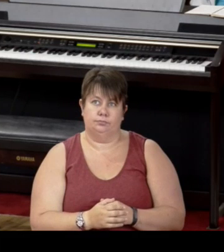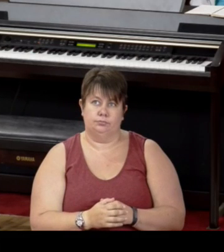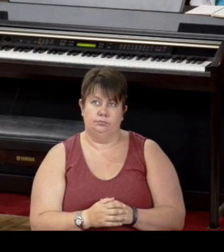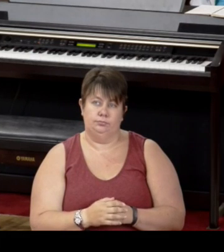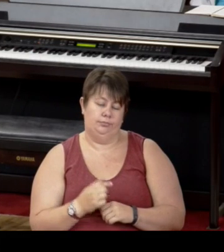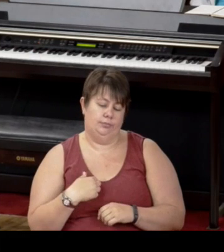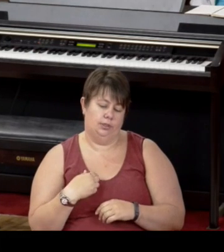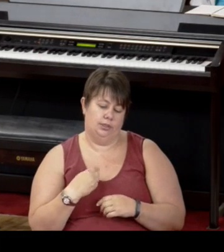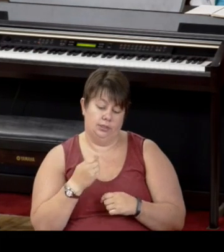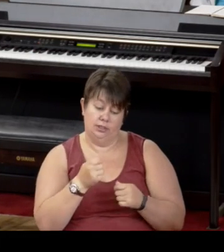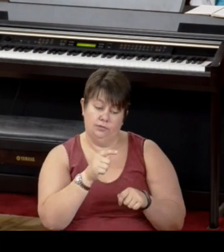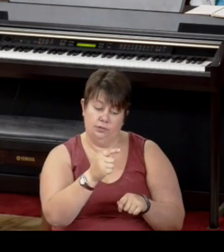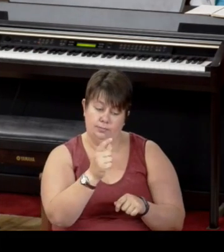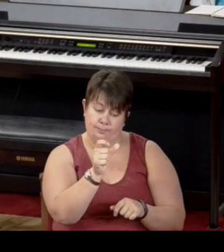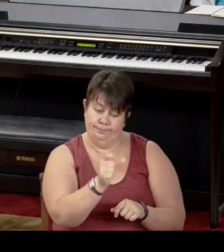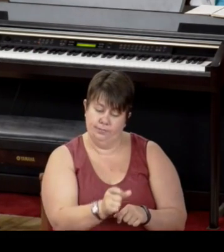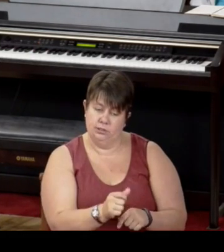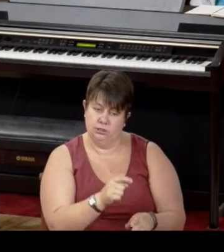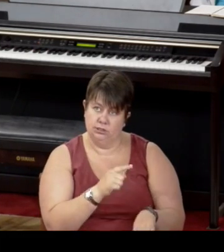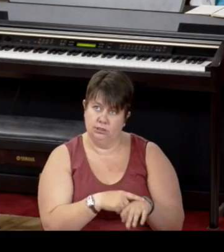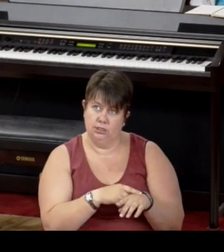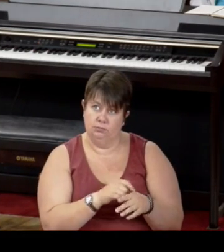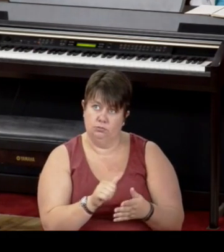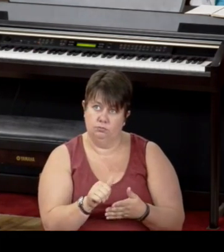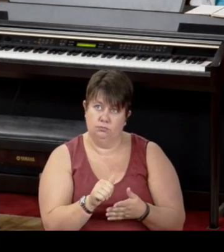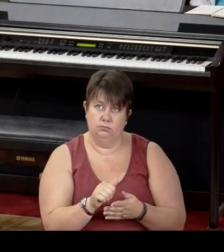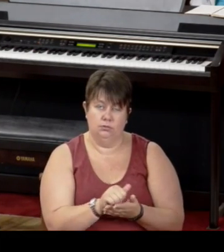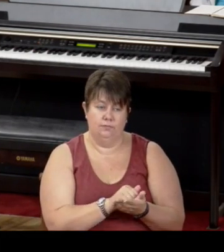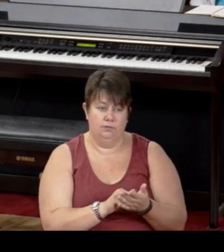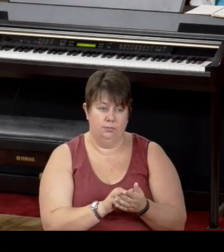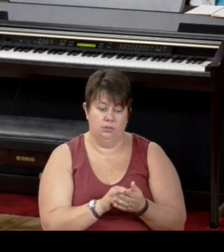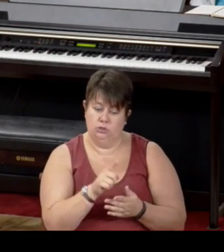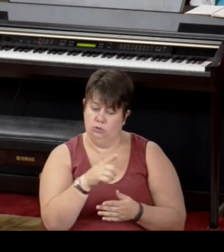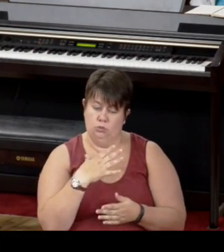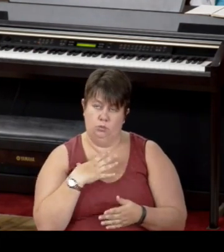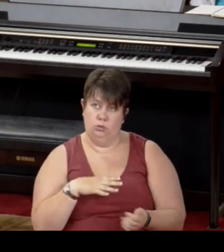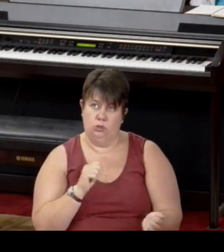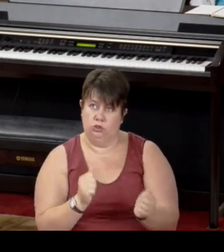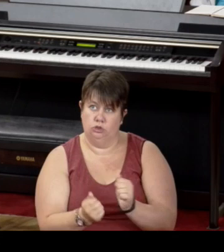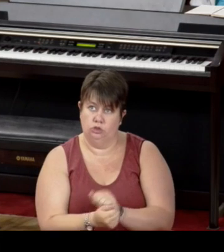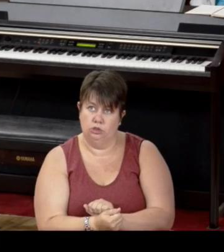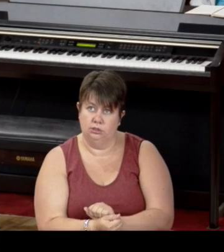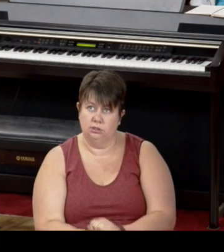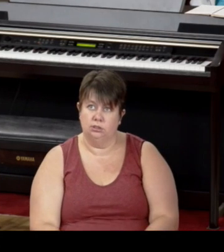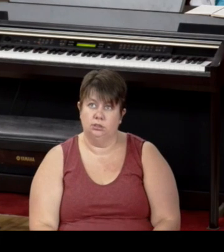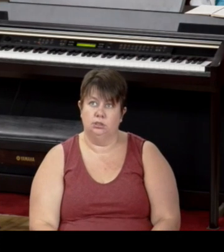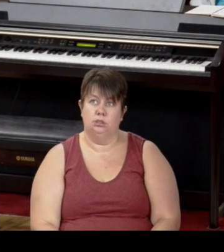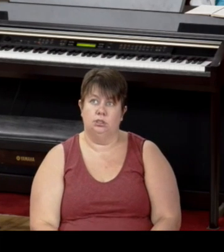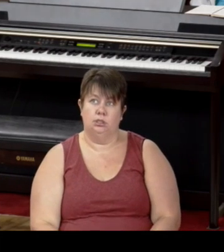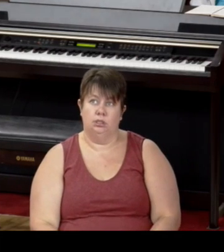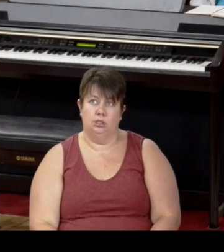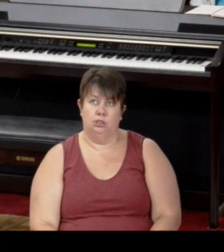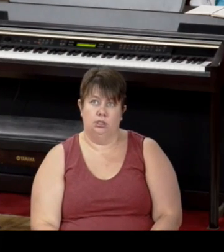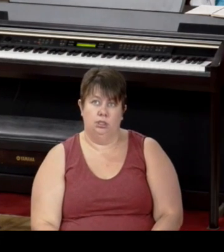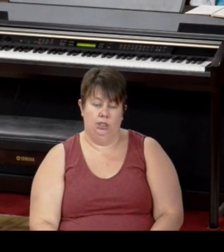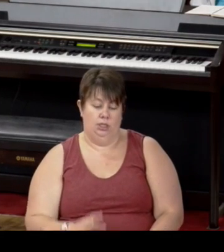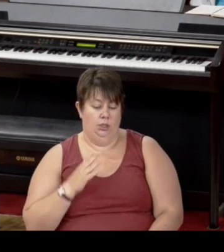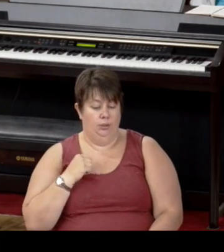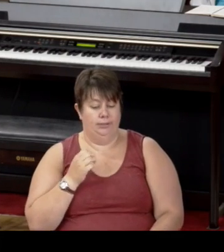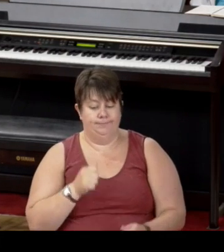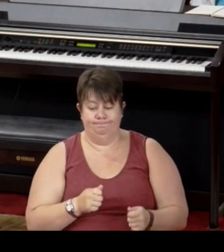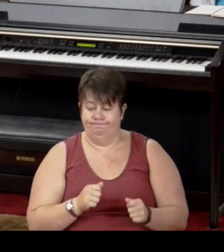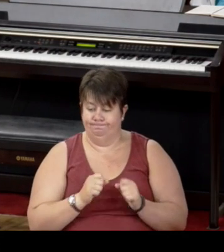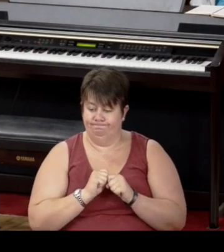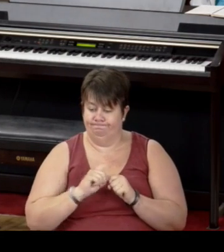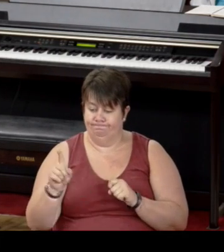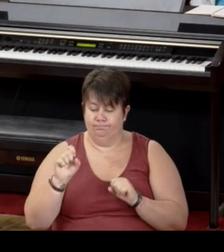I have given her time to repent of her immorality, but she is unwilling. So I will cast her on a bed